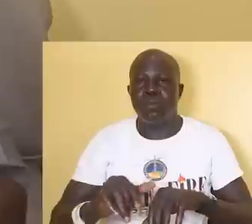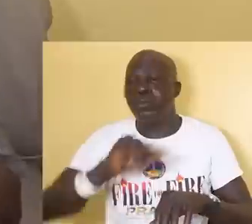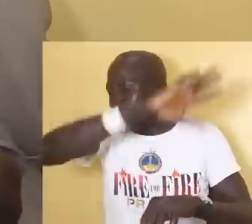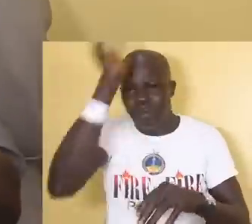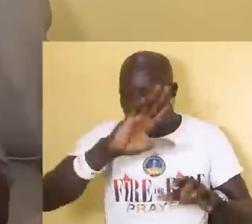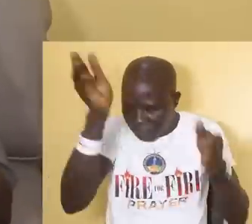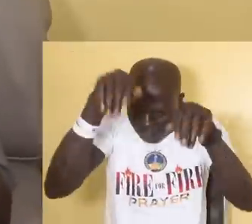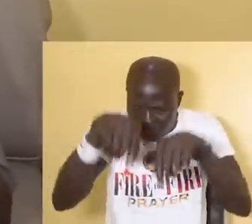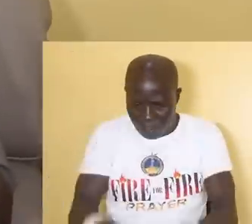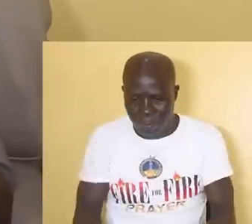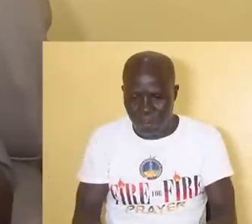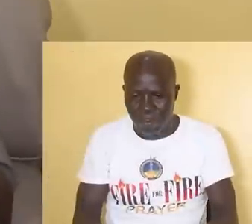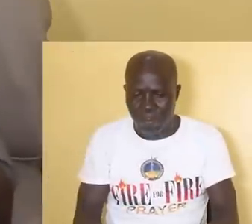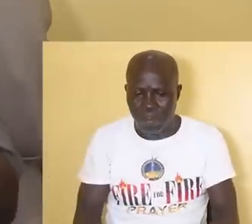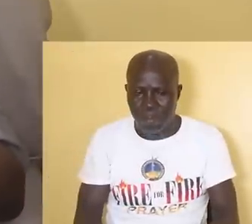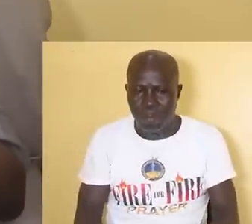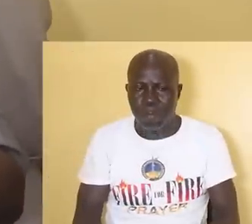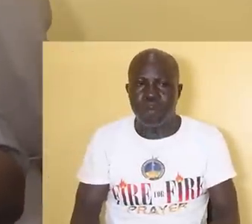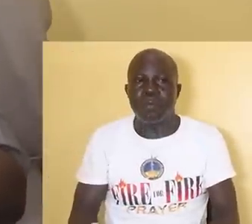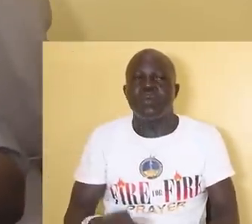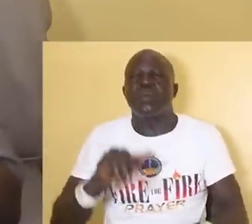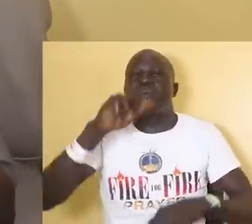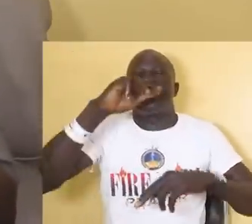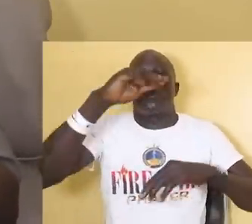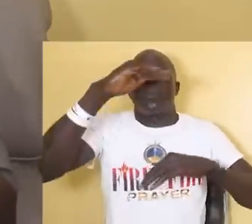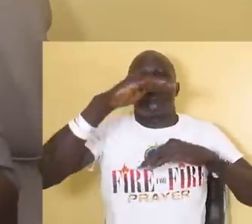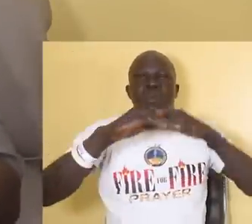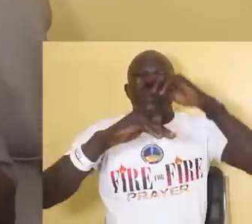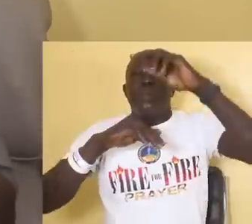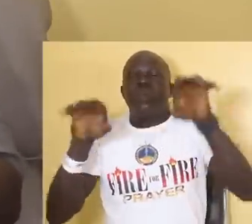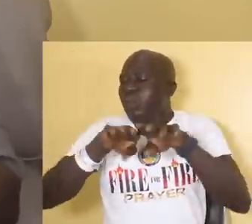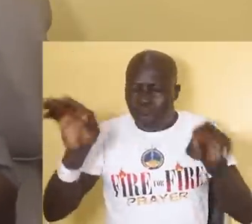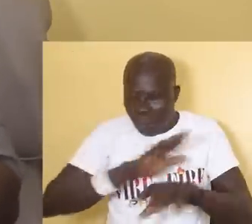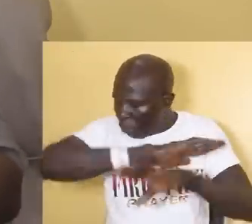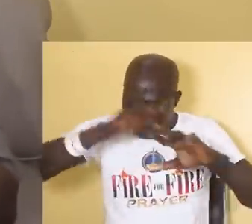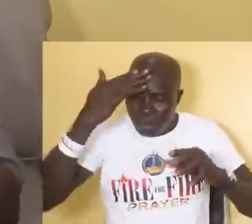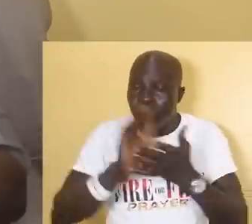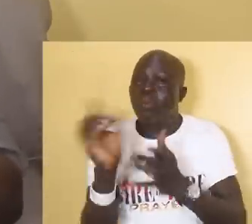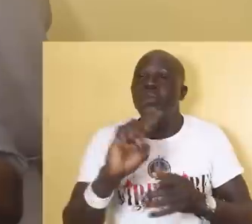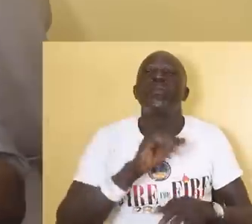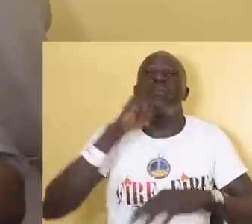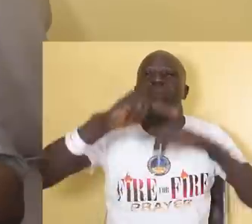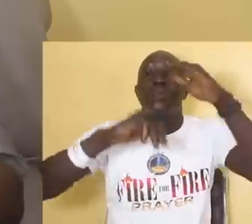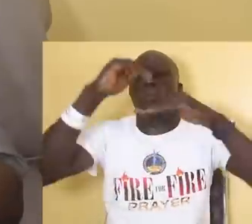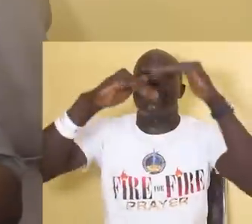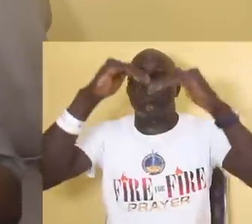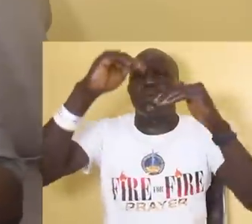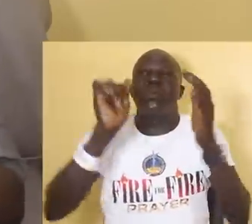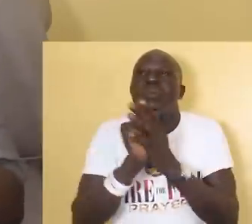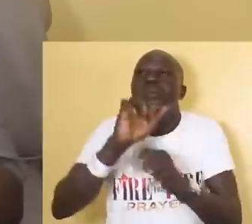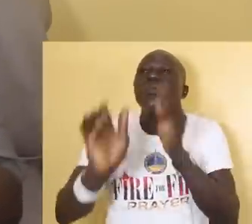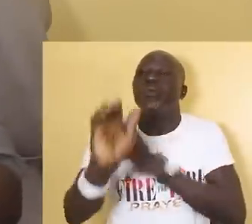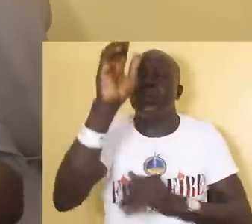wale. Amen. Never come down. Aka so egbe gale de ko mo bi to wa. Somebody knows where the land only God that step